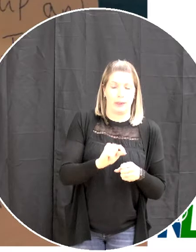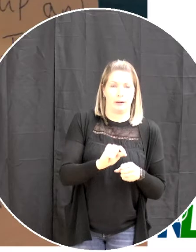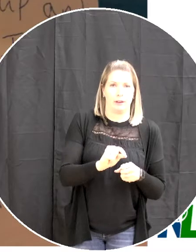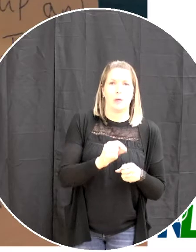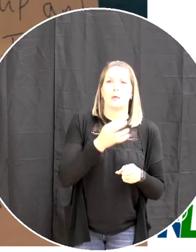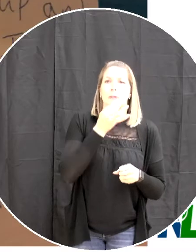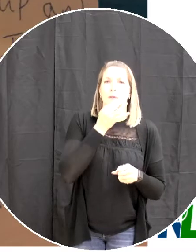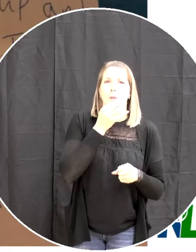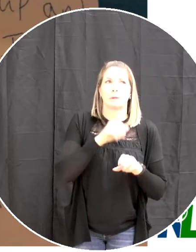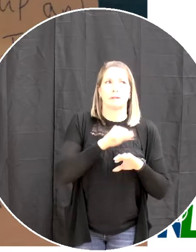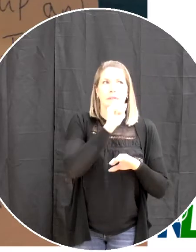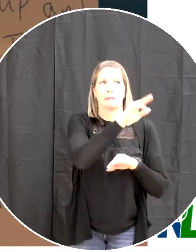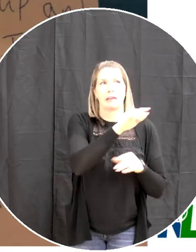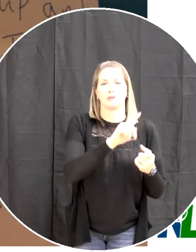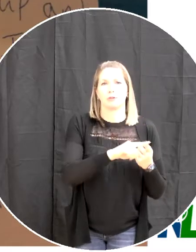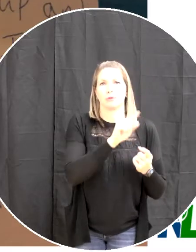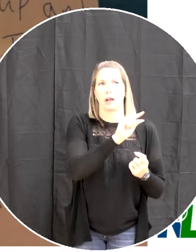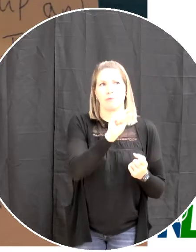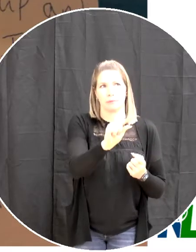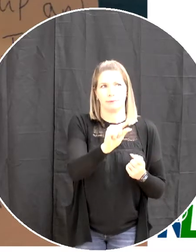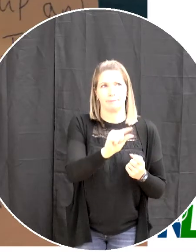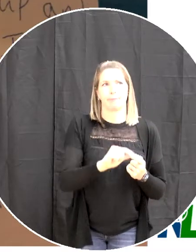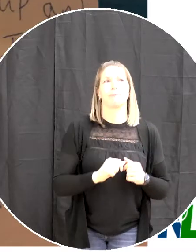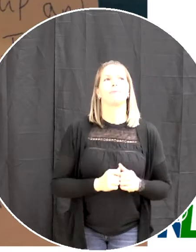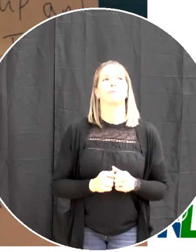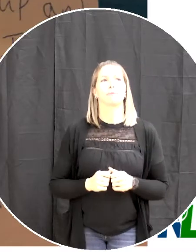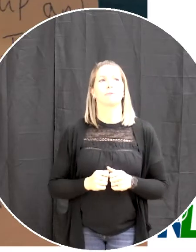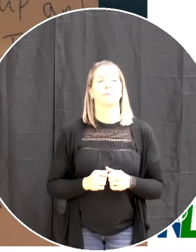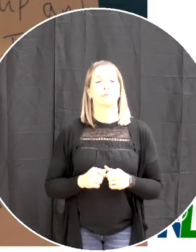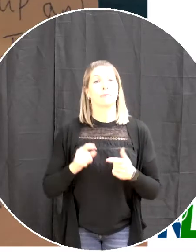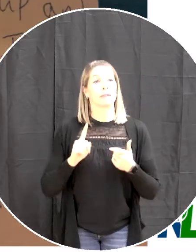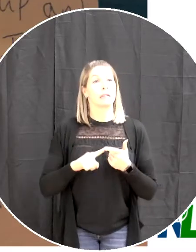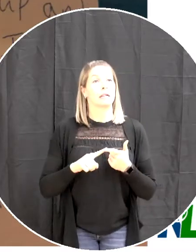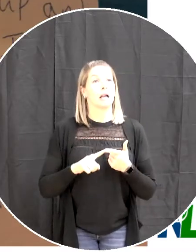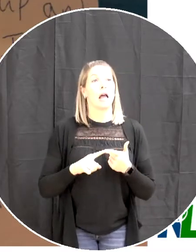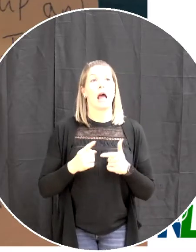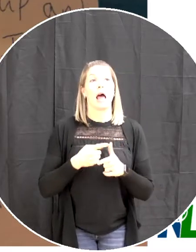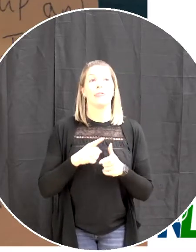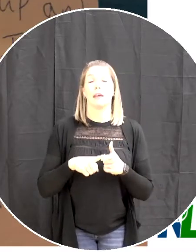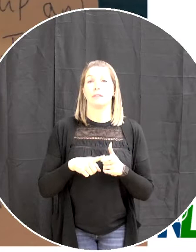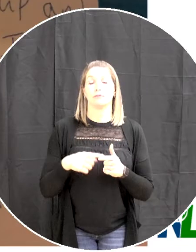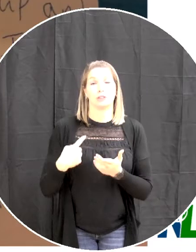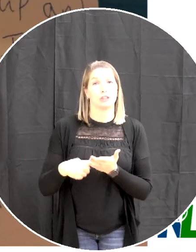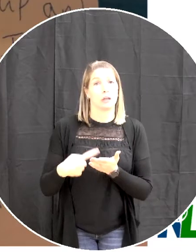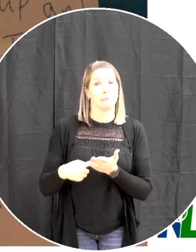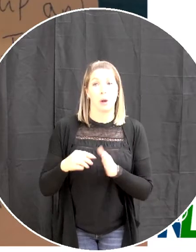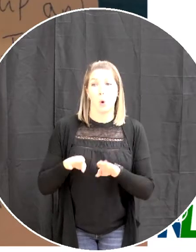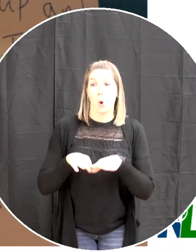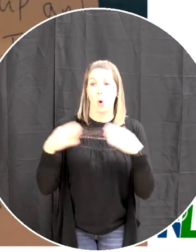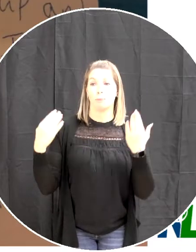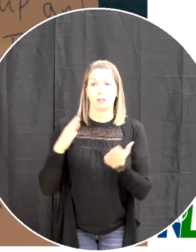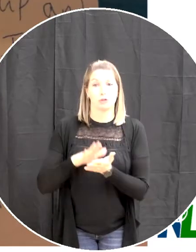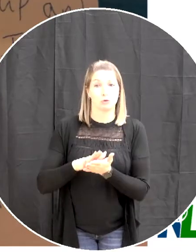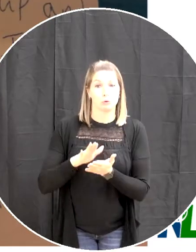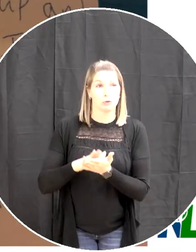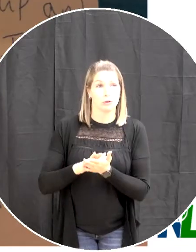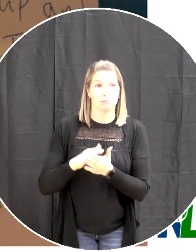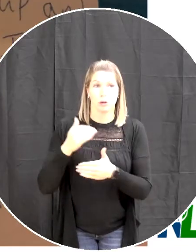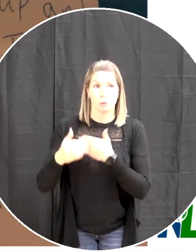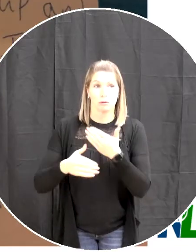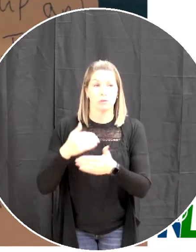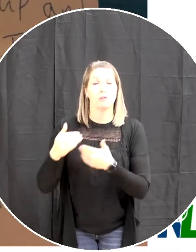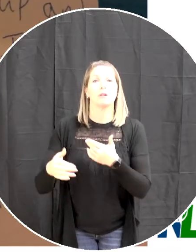government. Secondly, we'll comment on the entire process regarding reopening of schools, and finally a bit